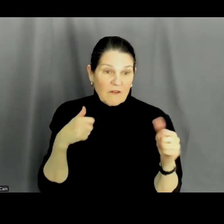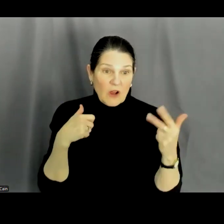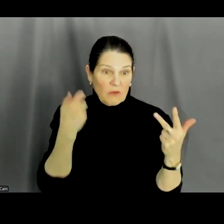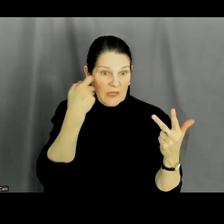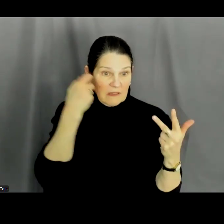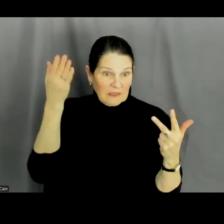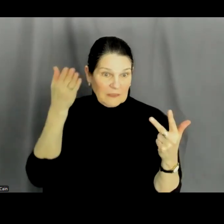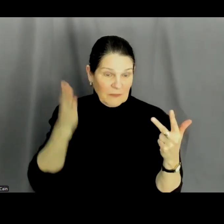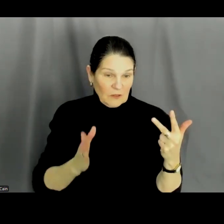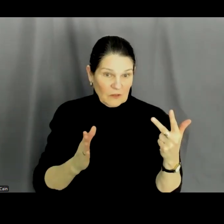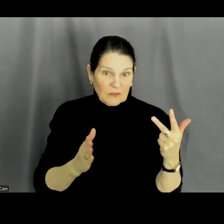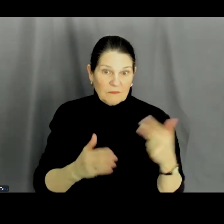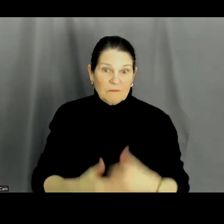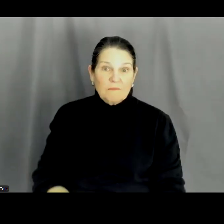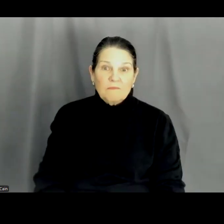speakers.